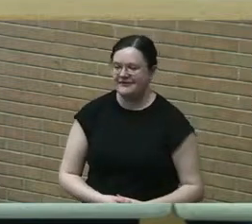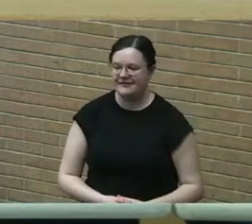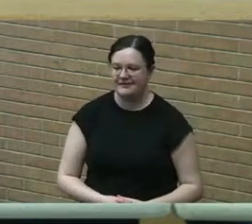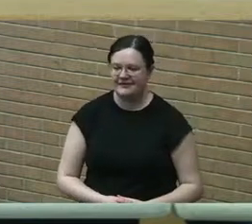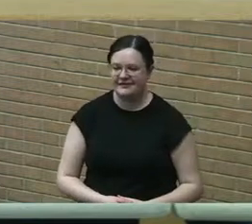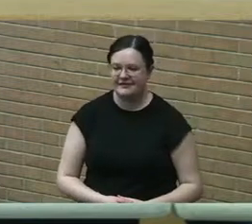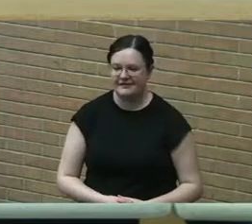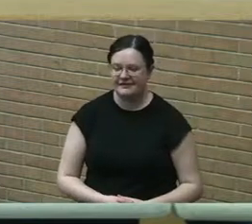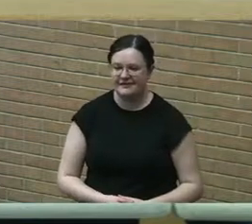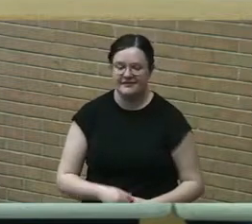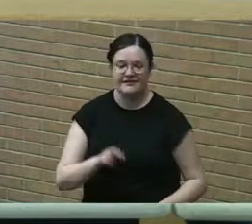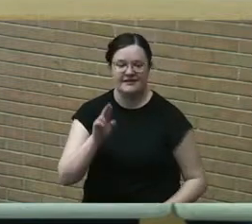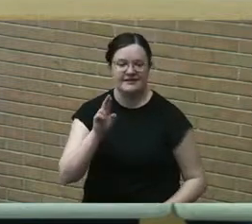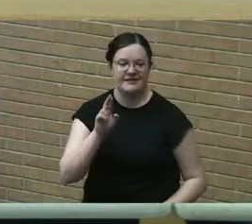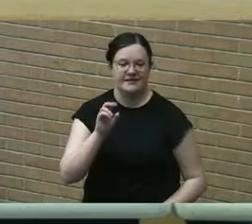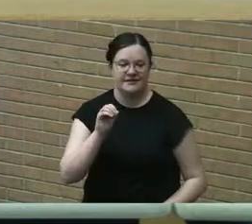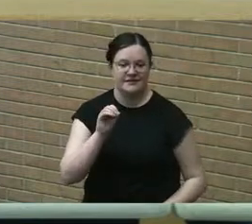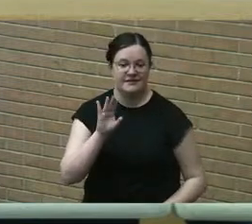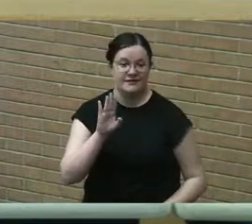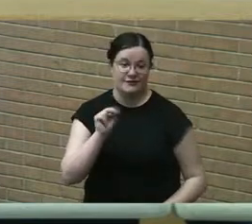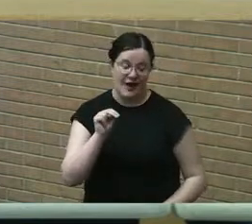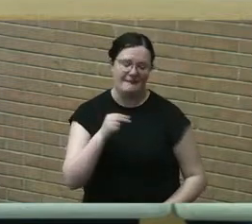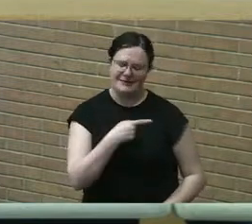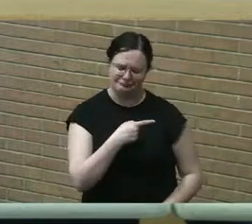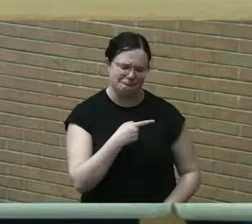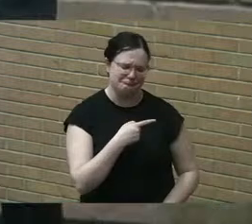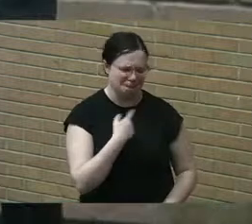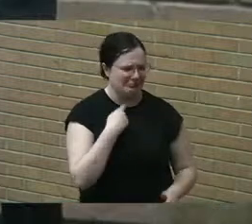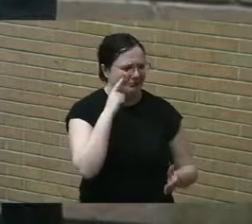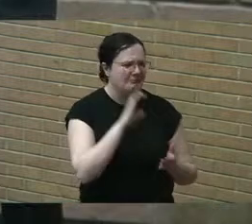And no doubt rivaling Caitlin Clark.